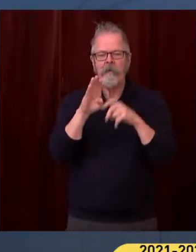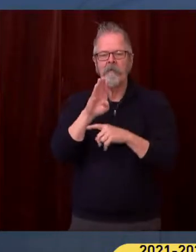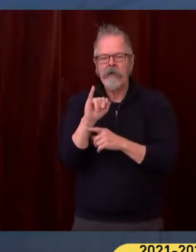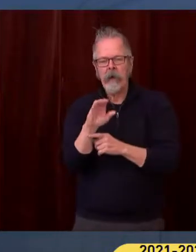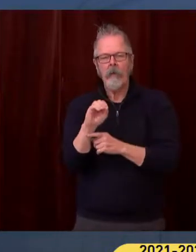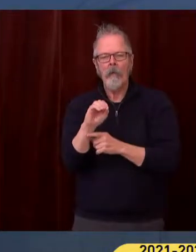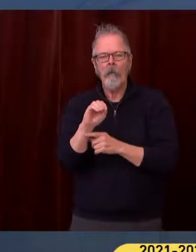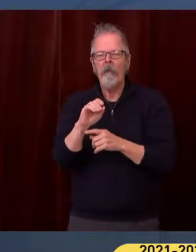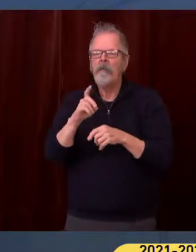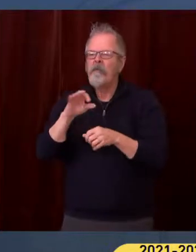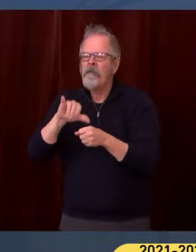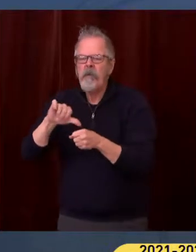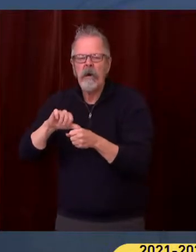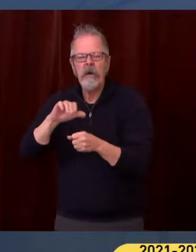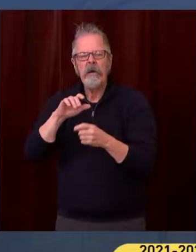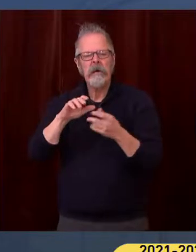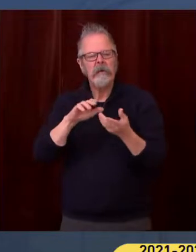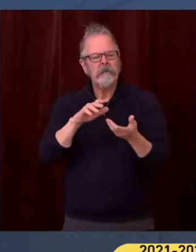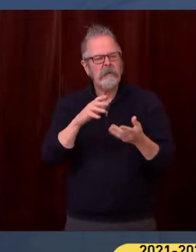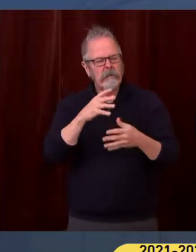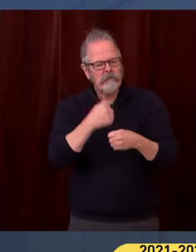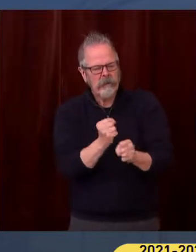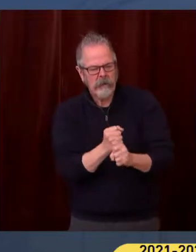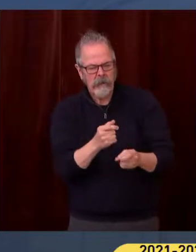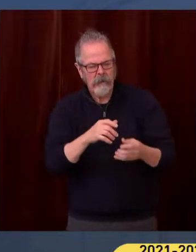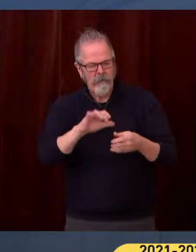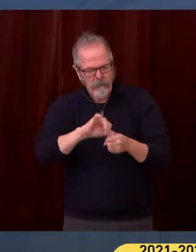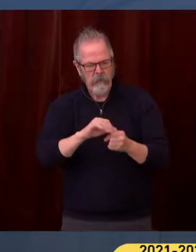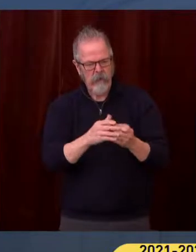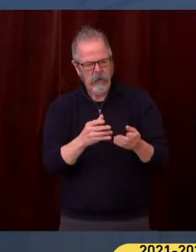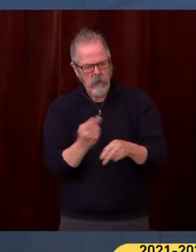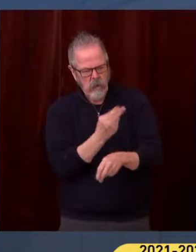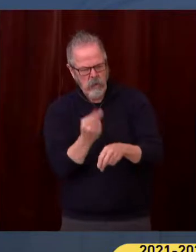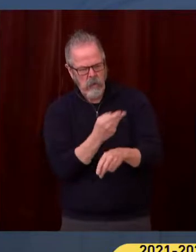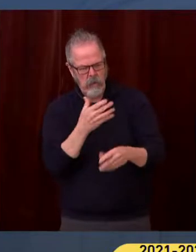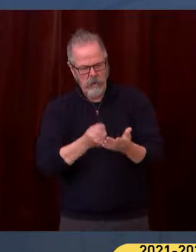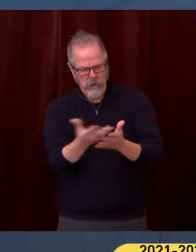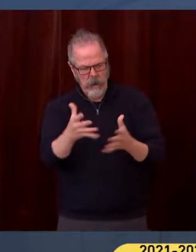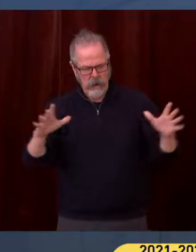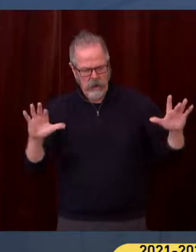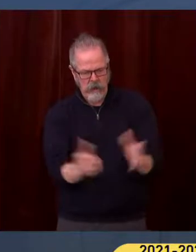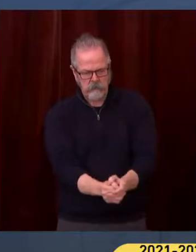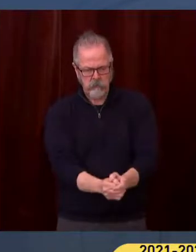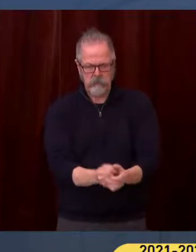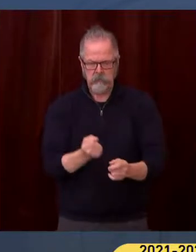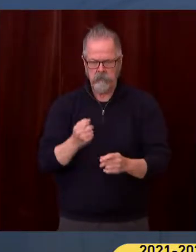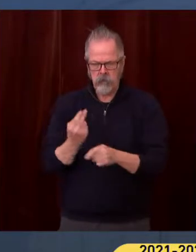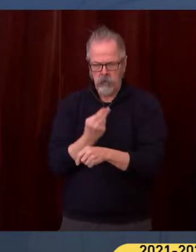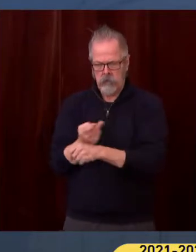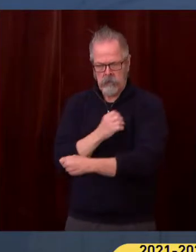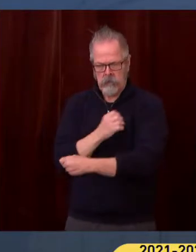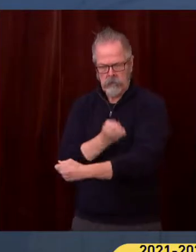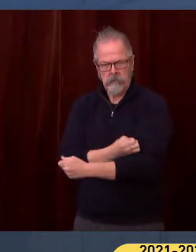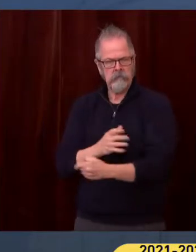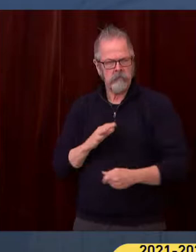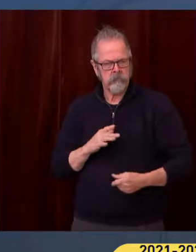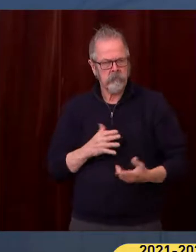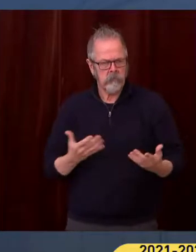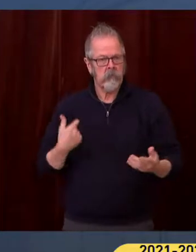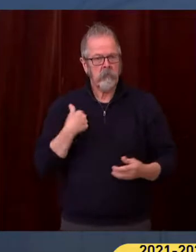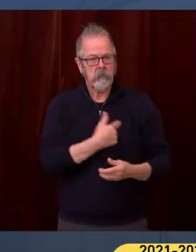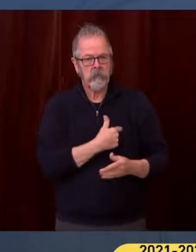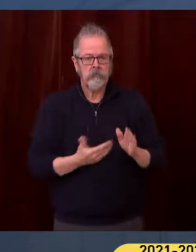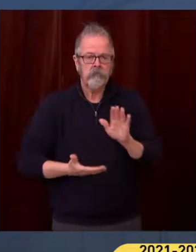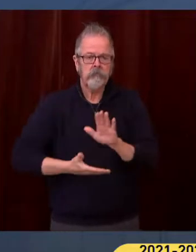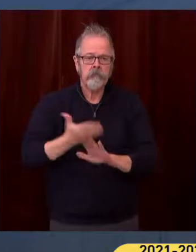Fitzgibbon was talking about. R.E.G. operates the largest biodiesel production facility in the West Coast. It's located in